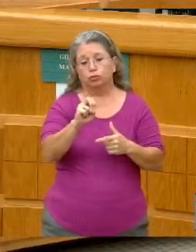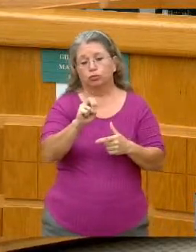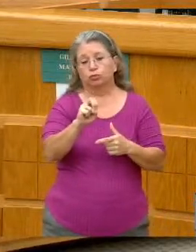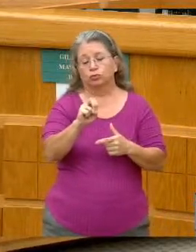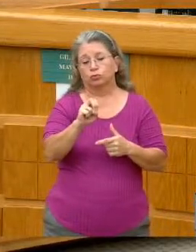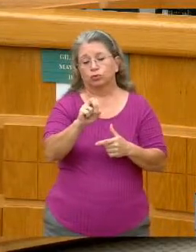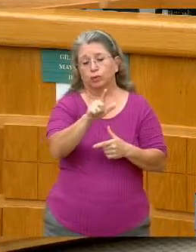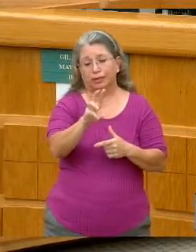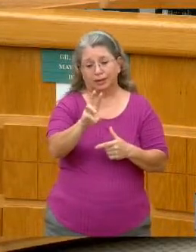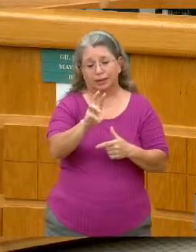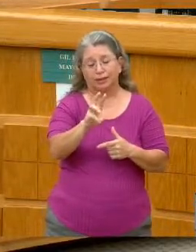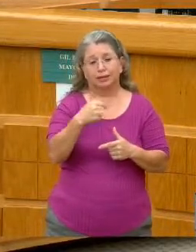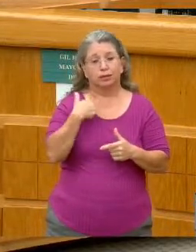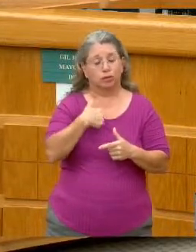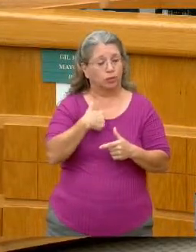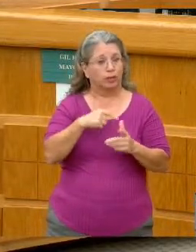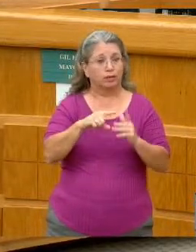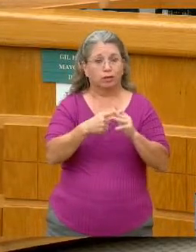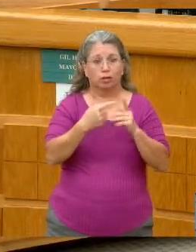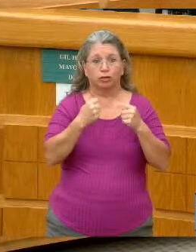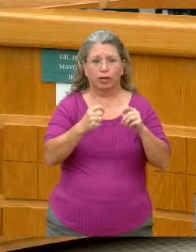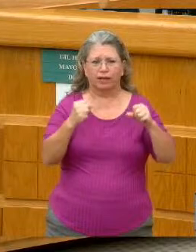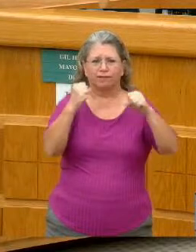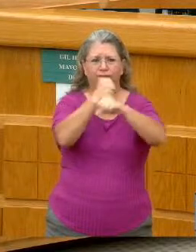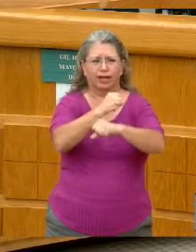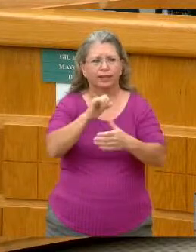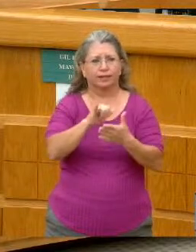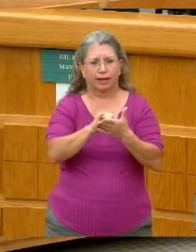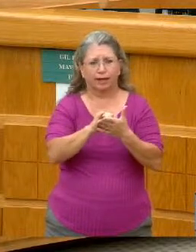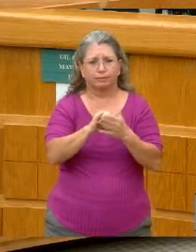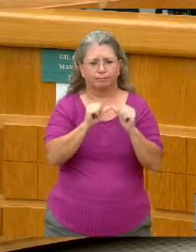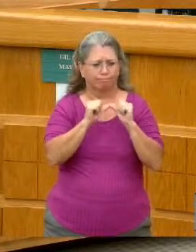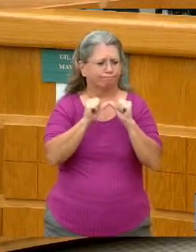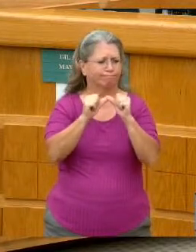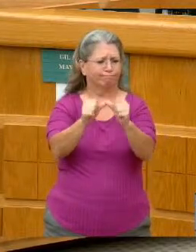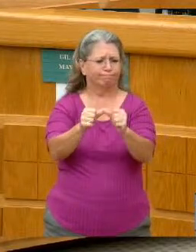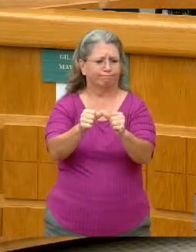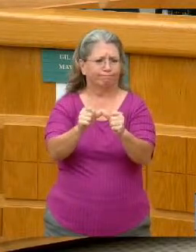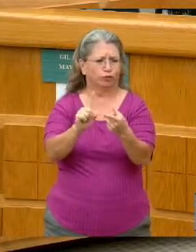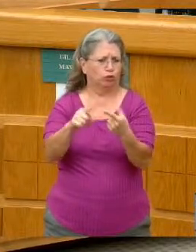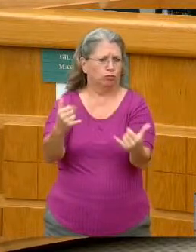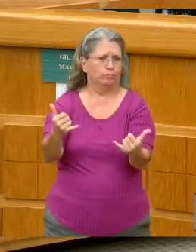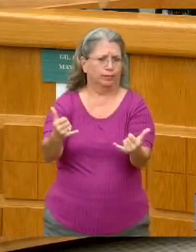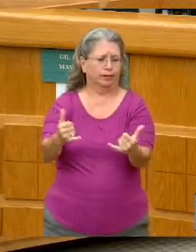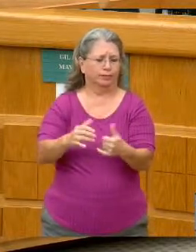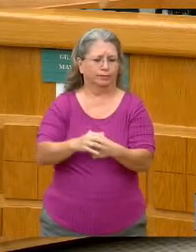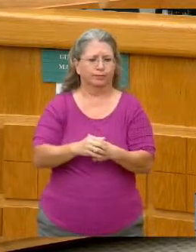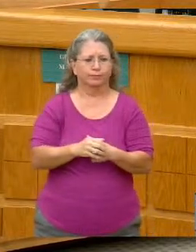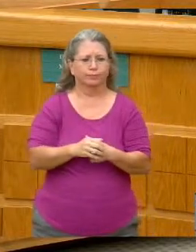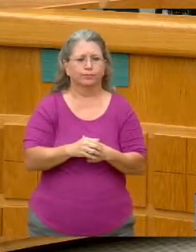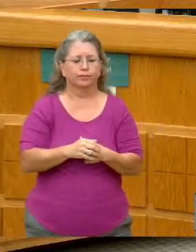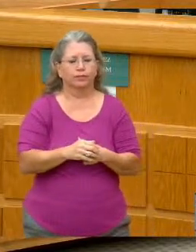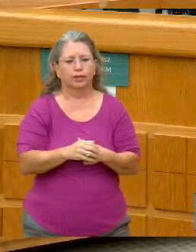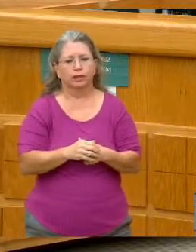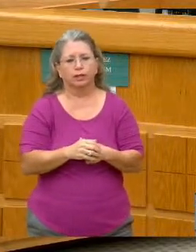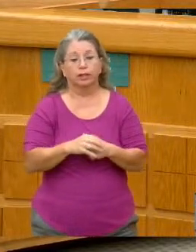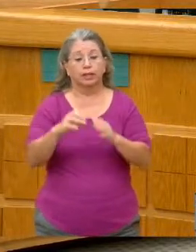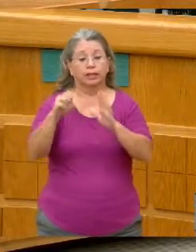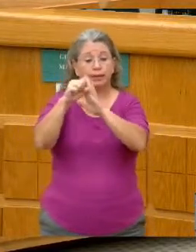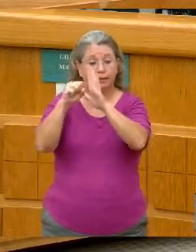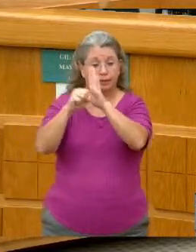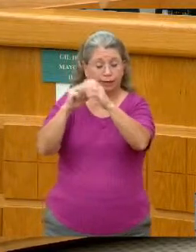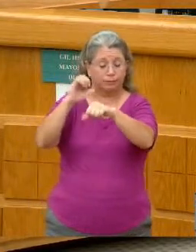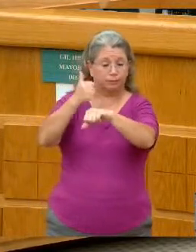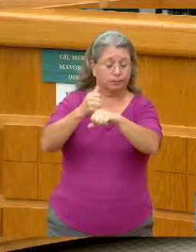through today, and we continue to try to do something about it. The restrictions have gone up at the state level and have been in